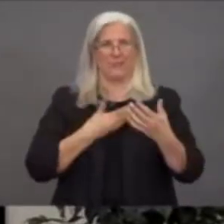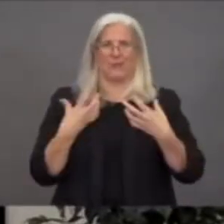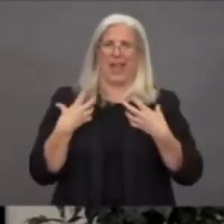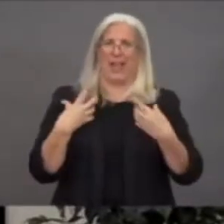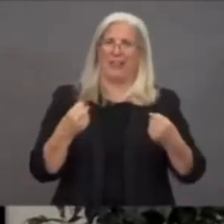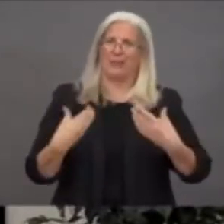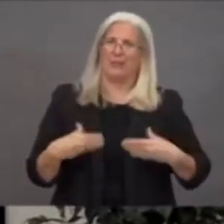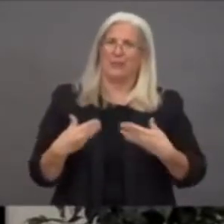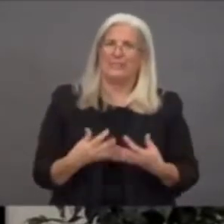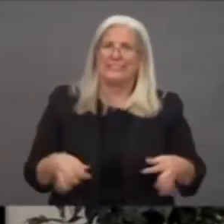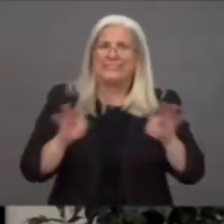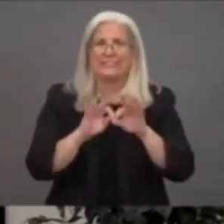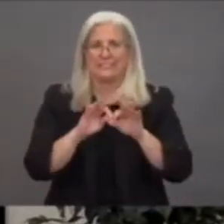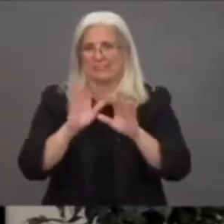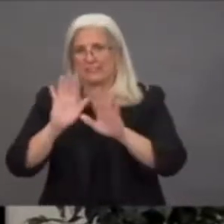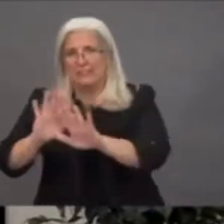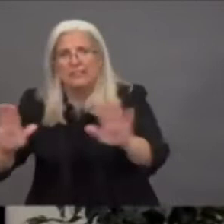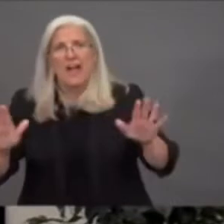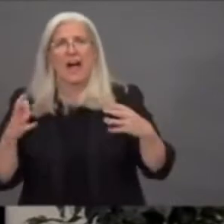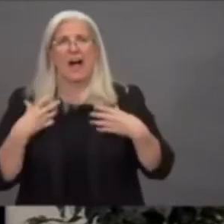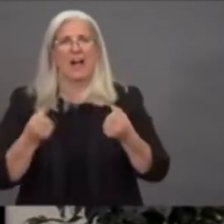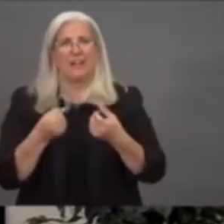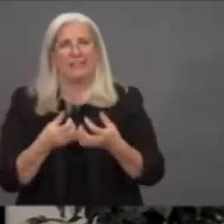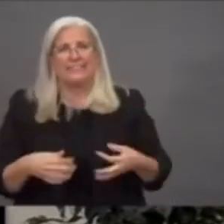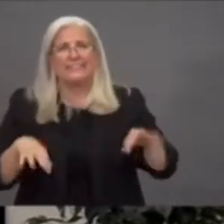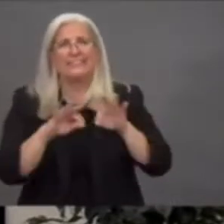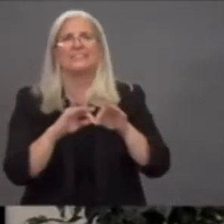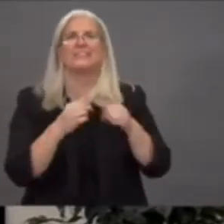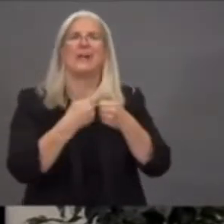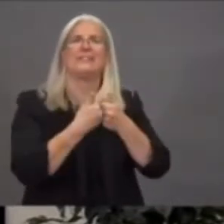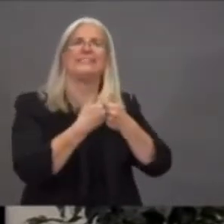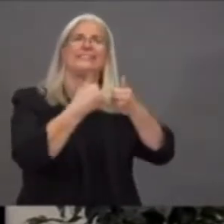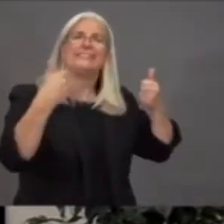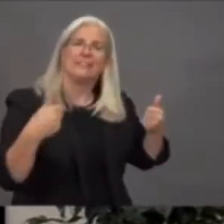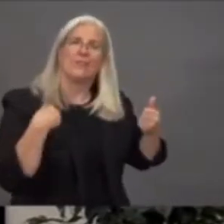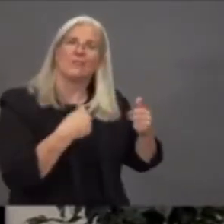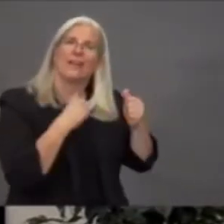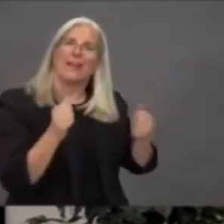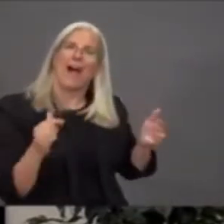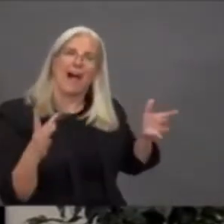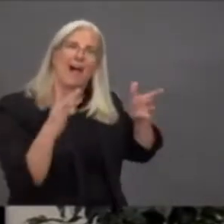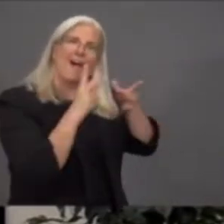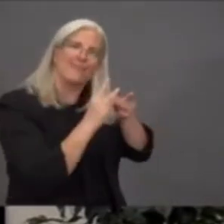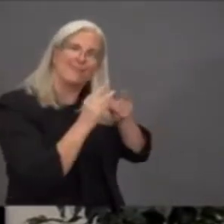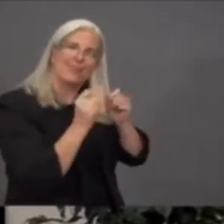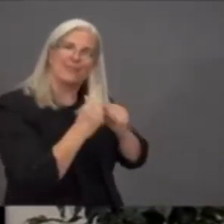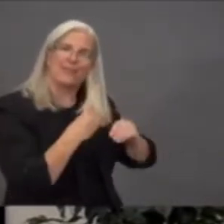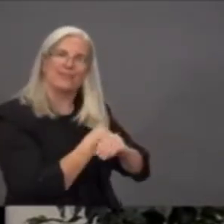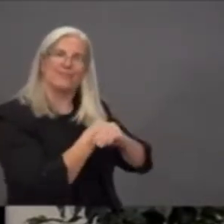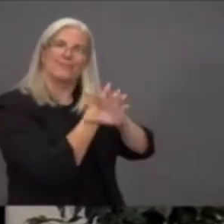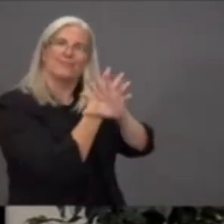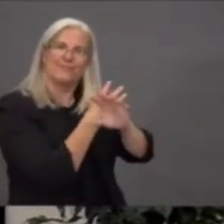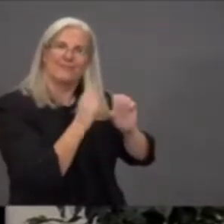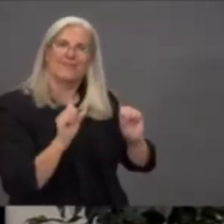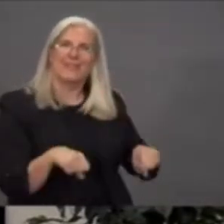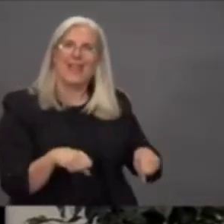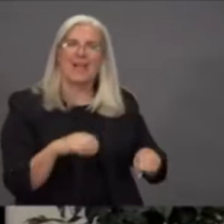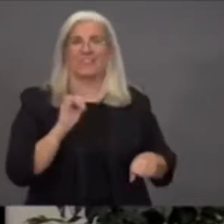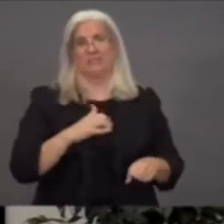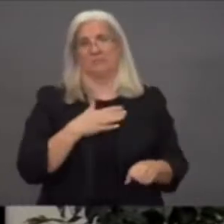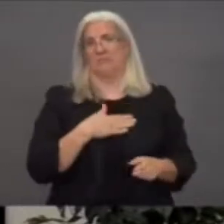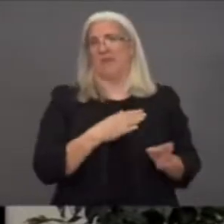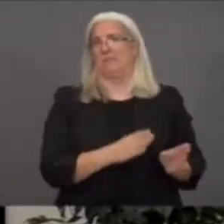to, stay distant and connect virtually if possible. But yeah, that's my plan. Thank